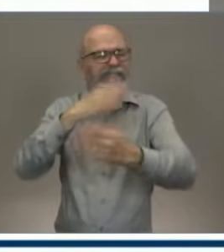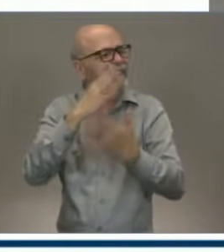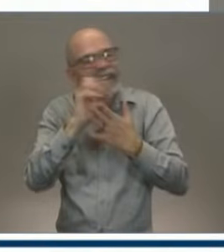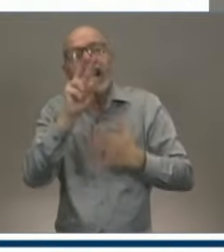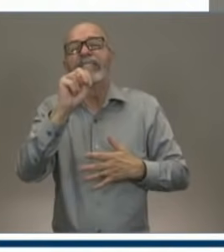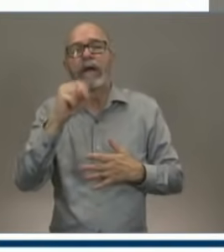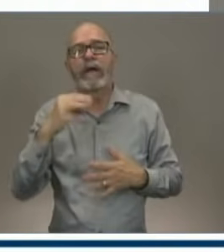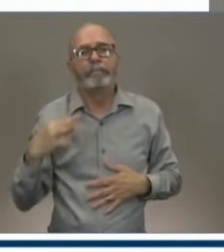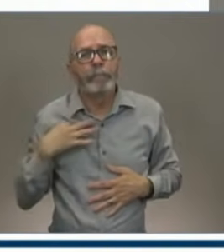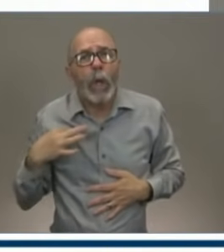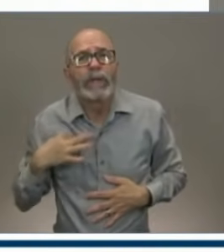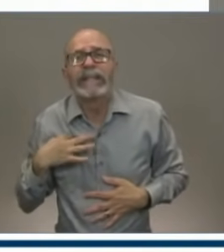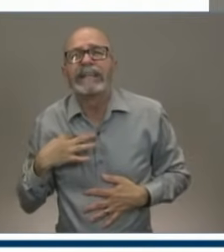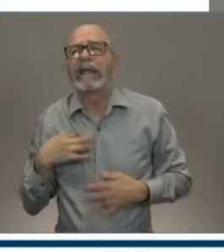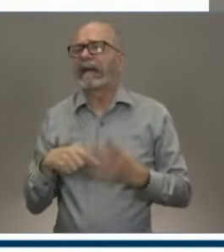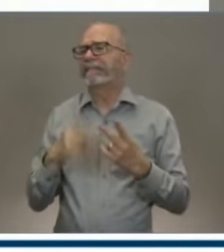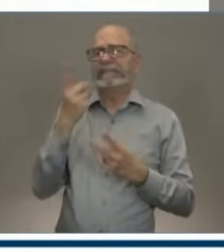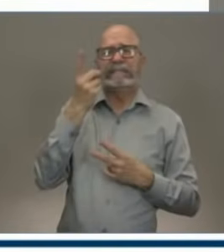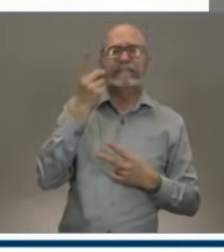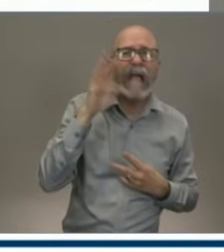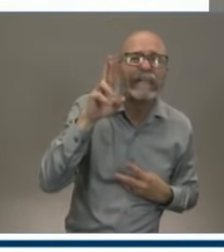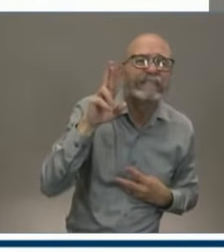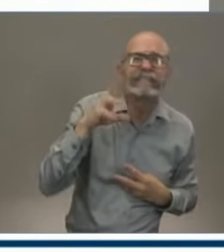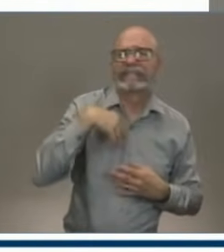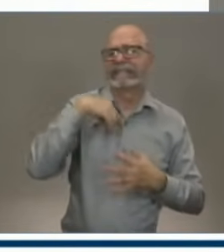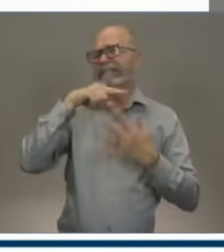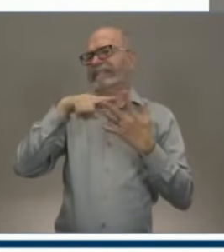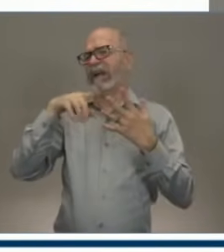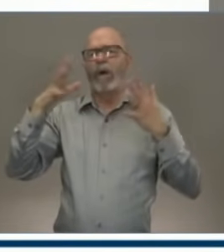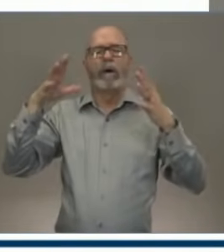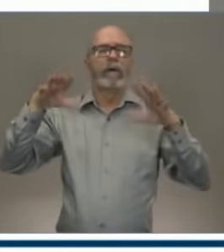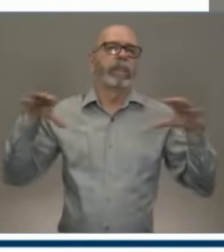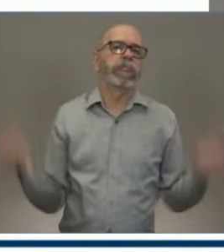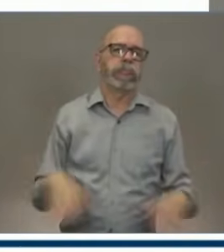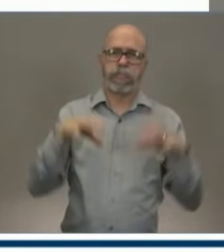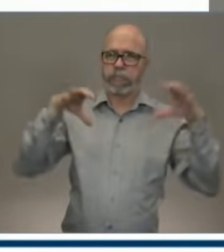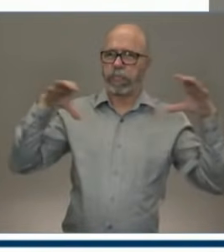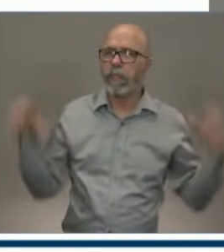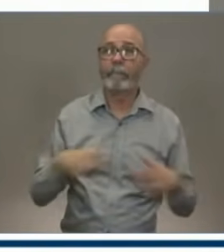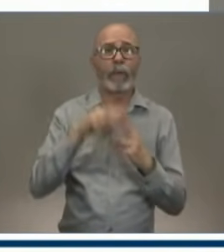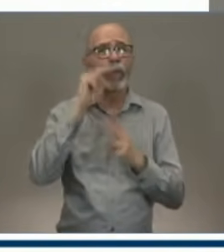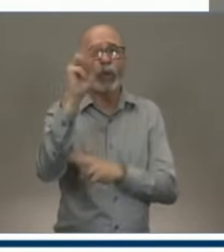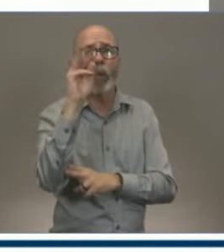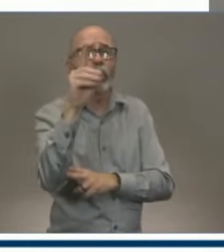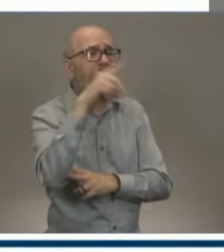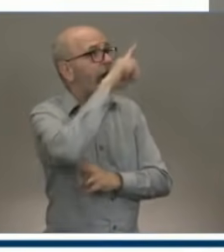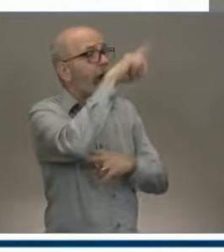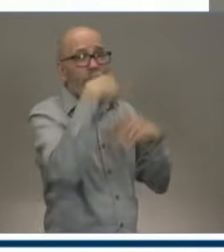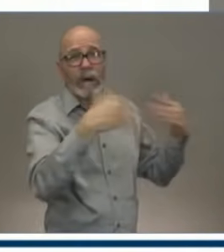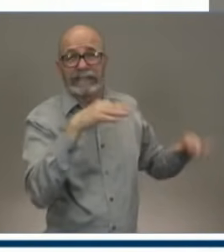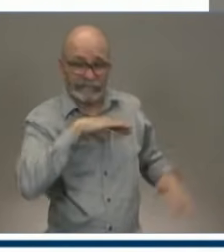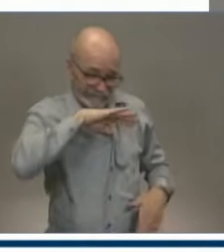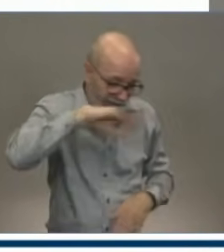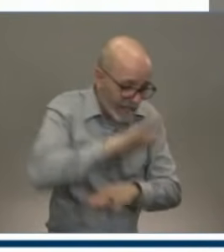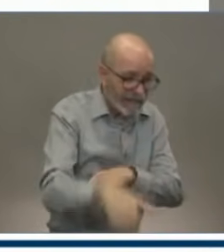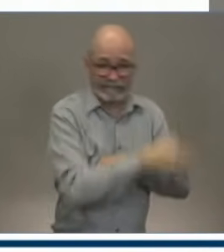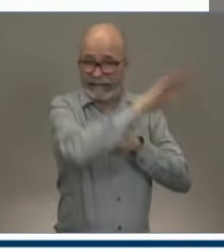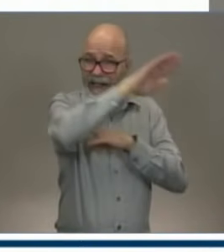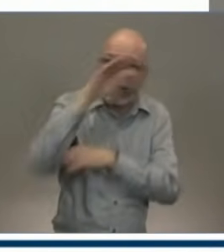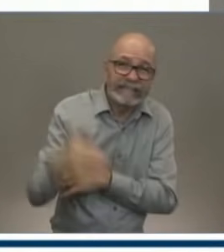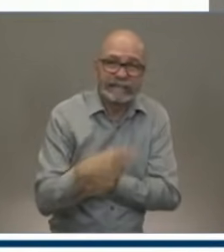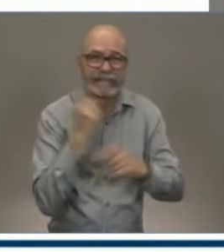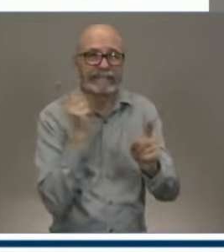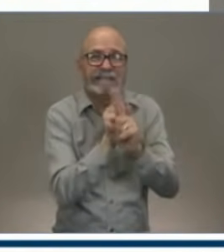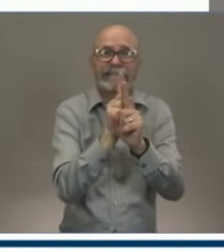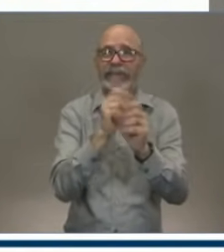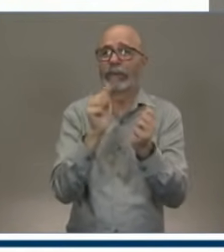yesterday who worked very long day yesterday at the Northwood Halifax campus, simply to make sure that the staff